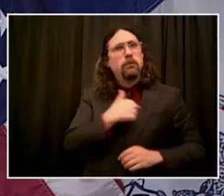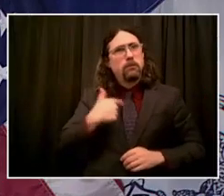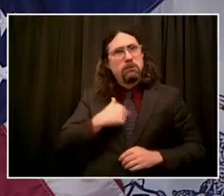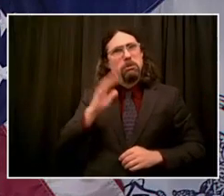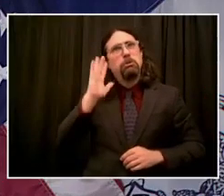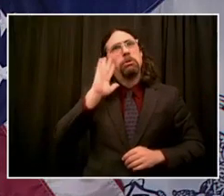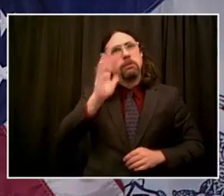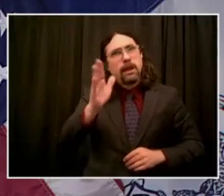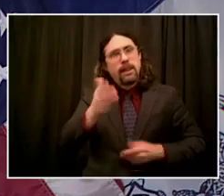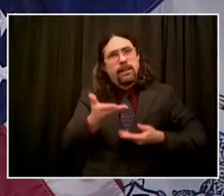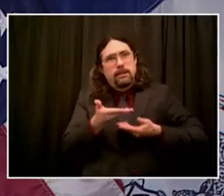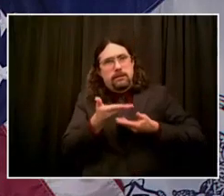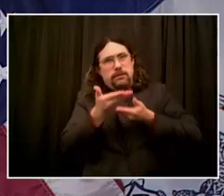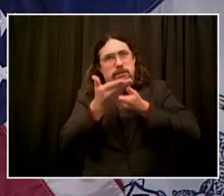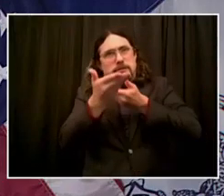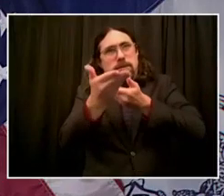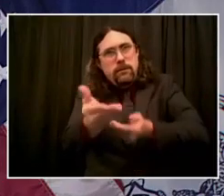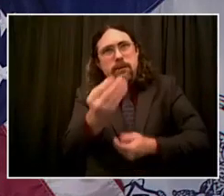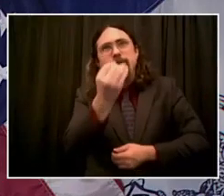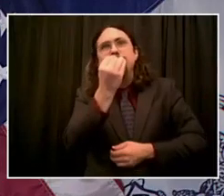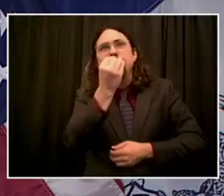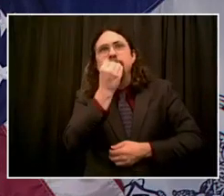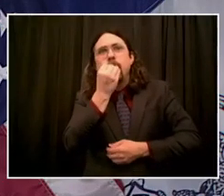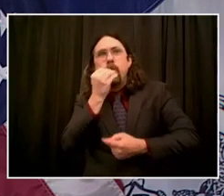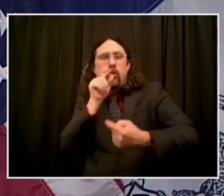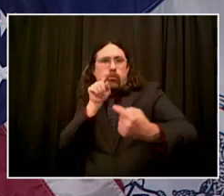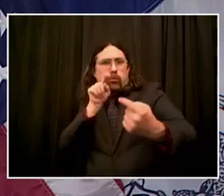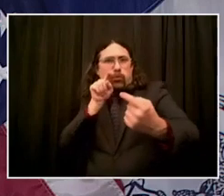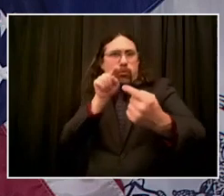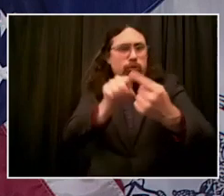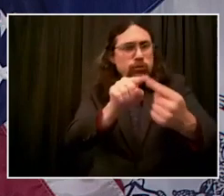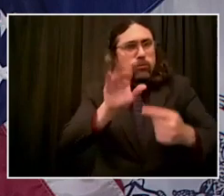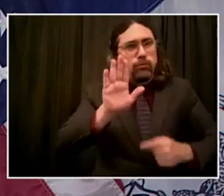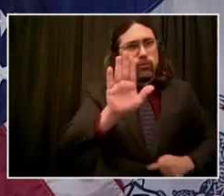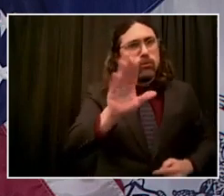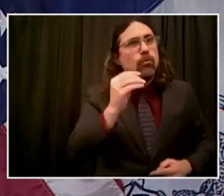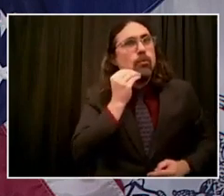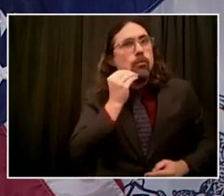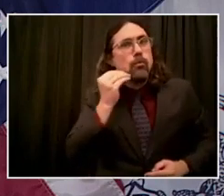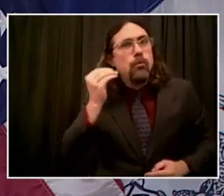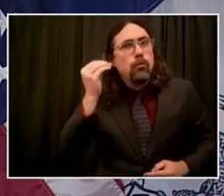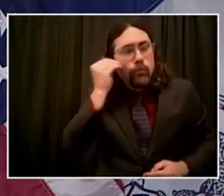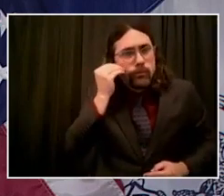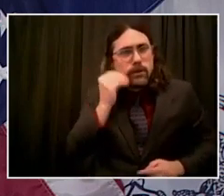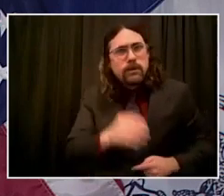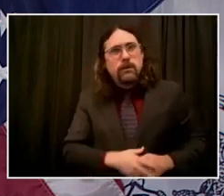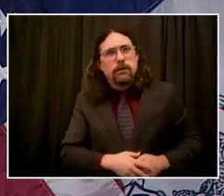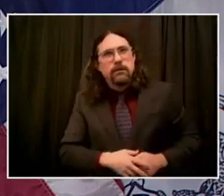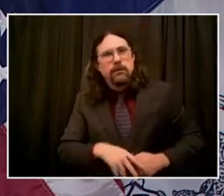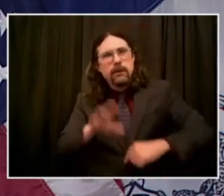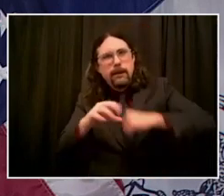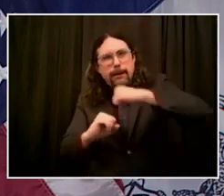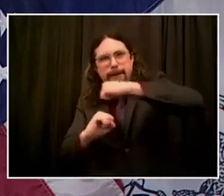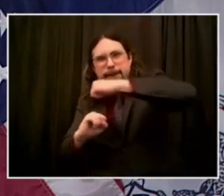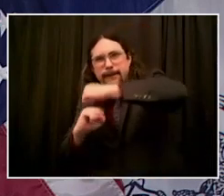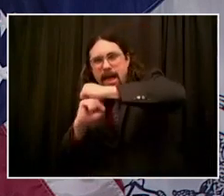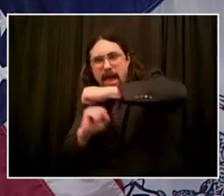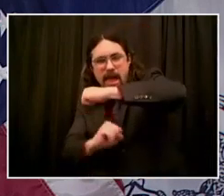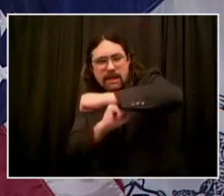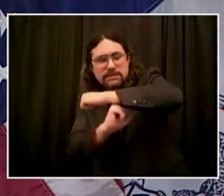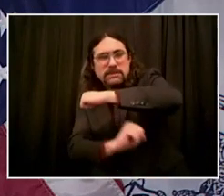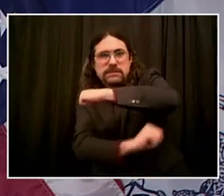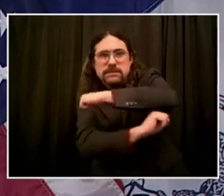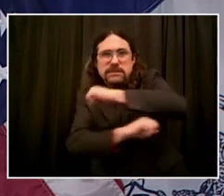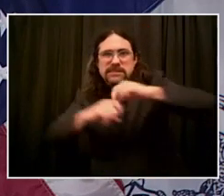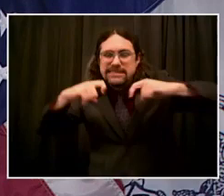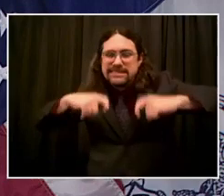for this next phase, as we prepare for the first part of the restart, that our small businesses, all our businesses,